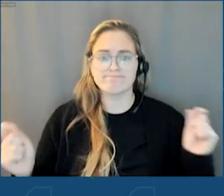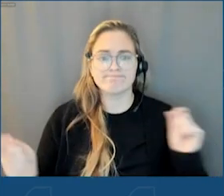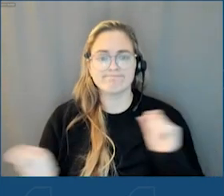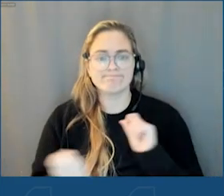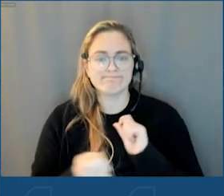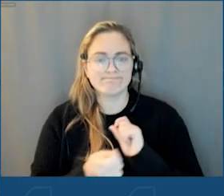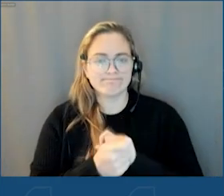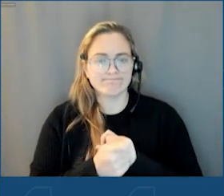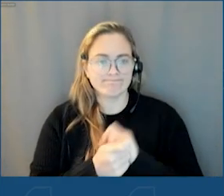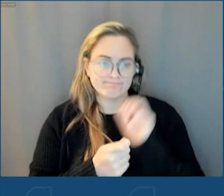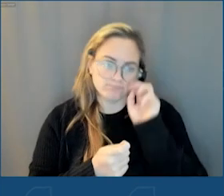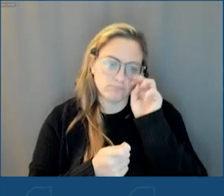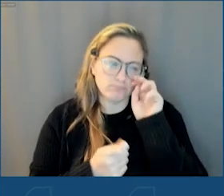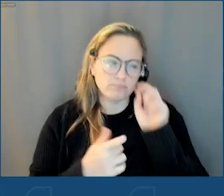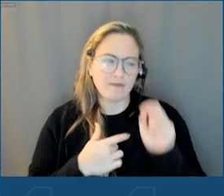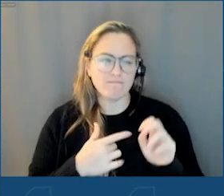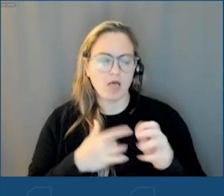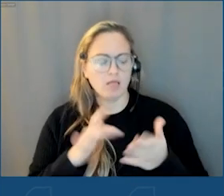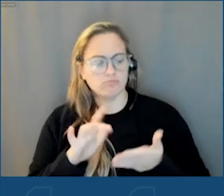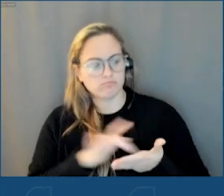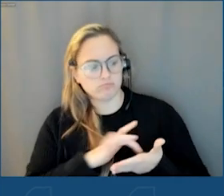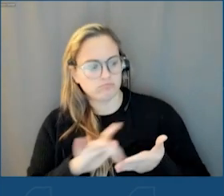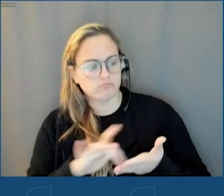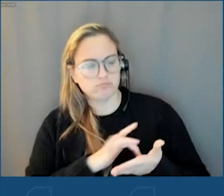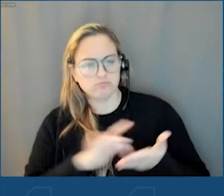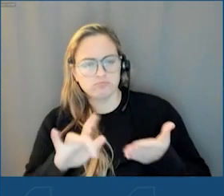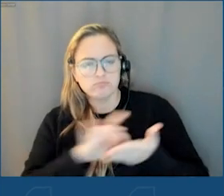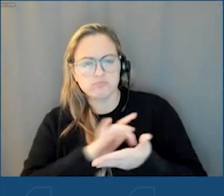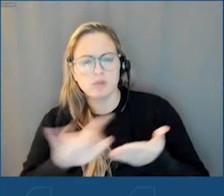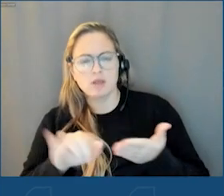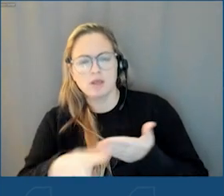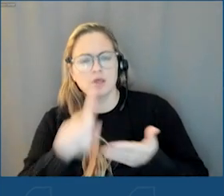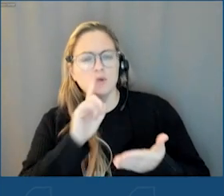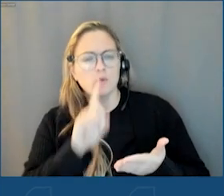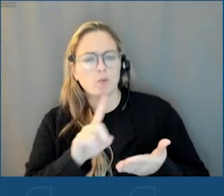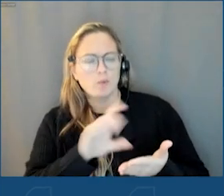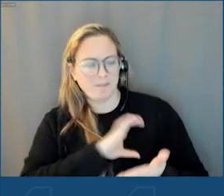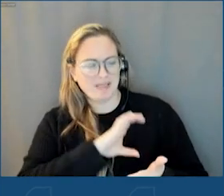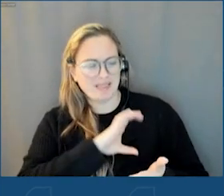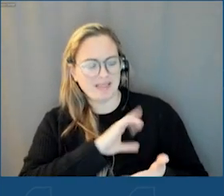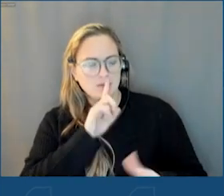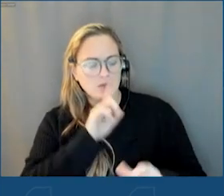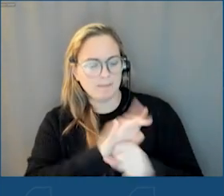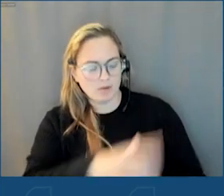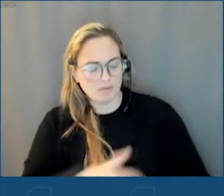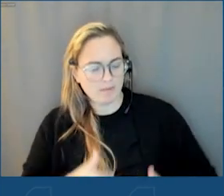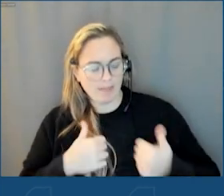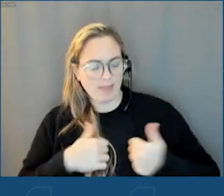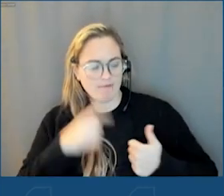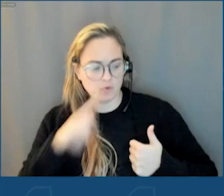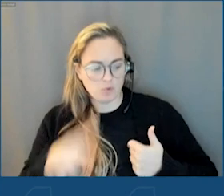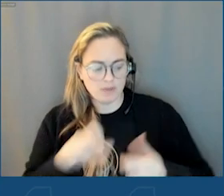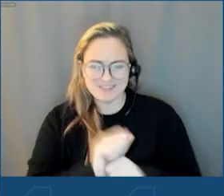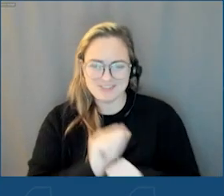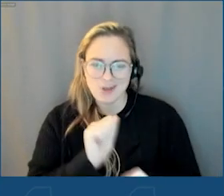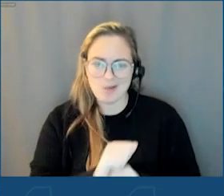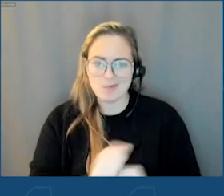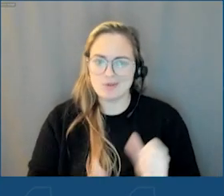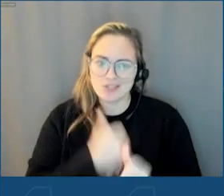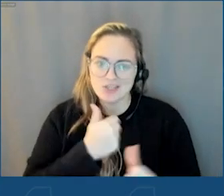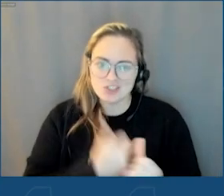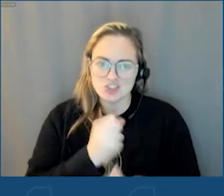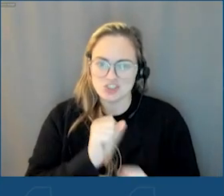at liberty to criticize and to condemn and to denigrate people who dedicate themselves to this dangerous